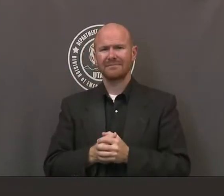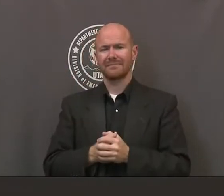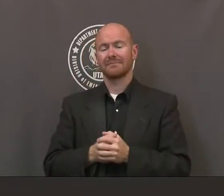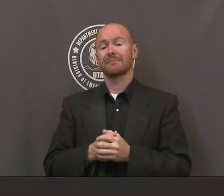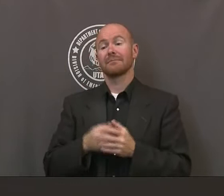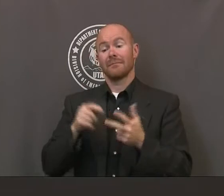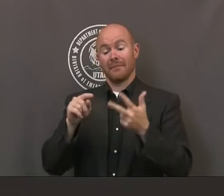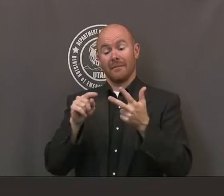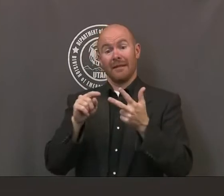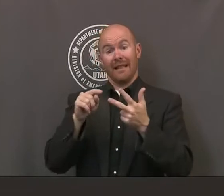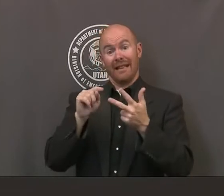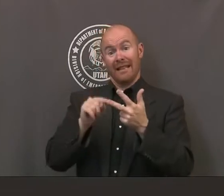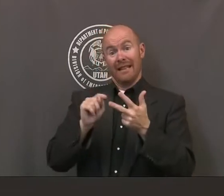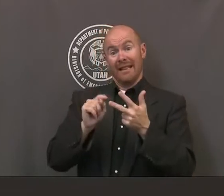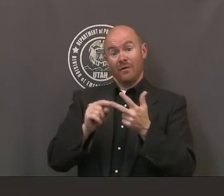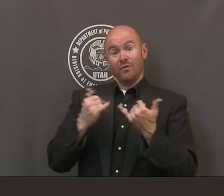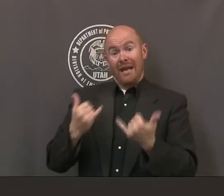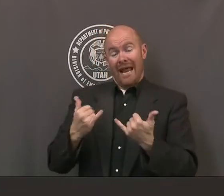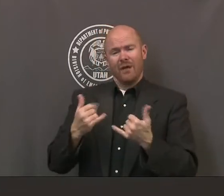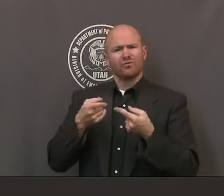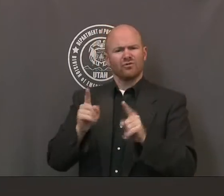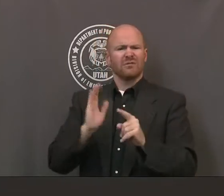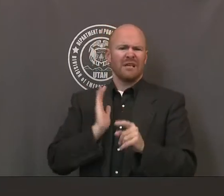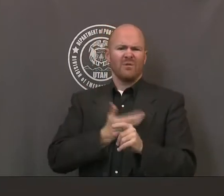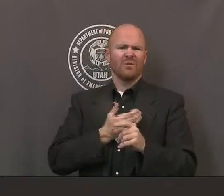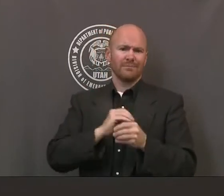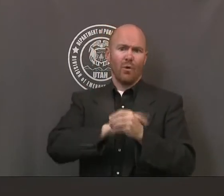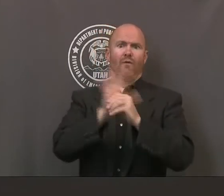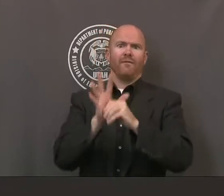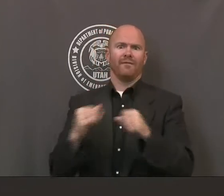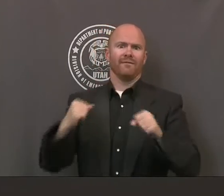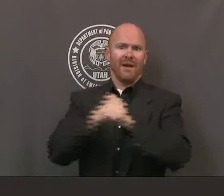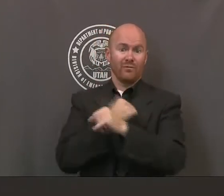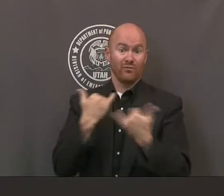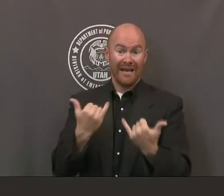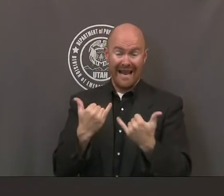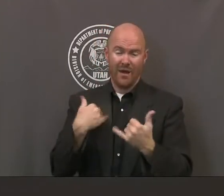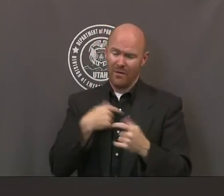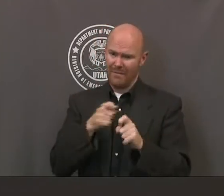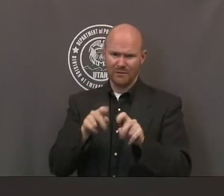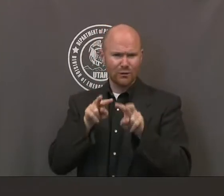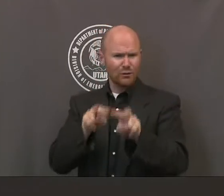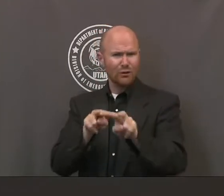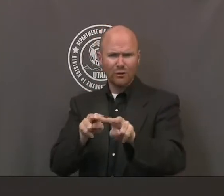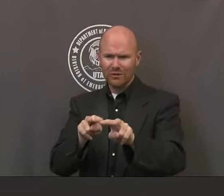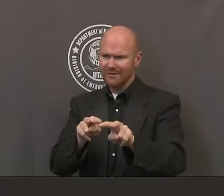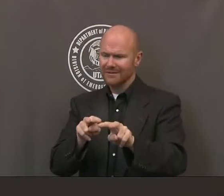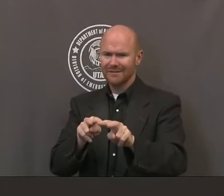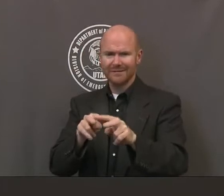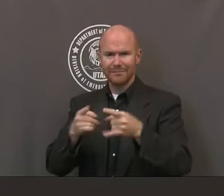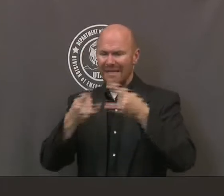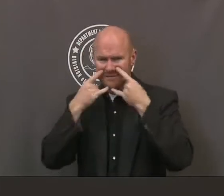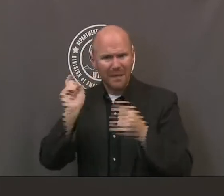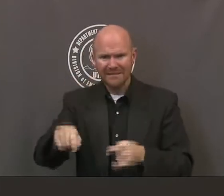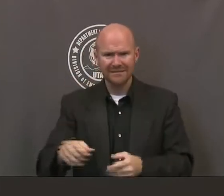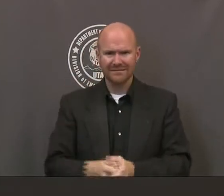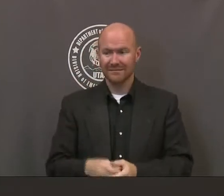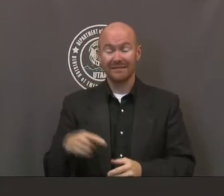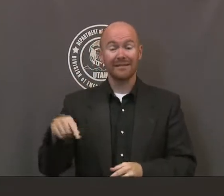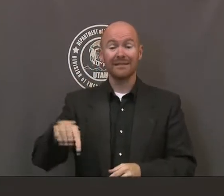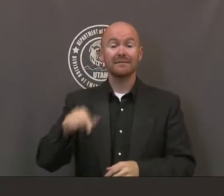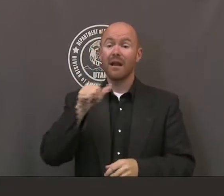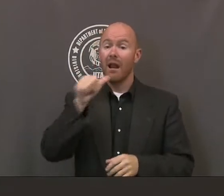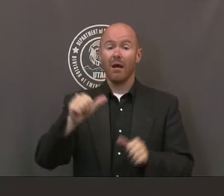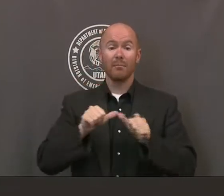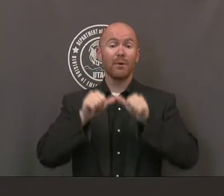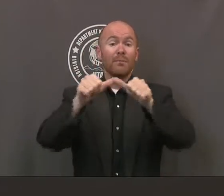because at this stage of the pandemic, we just still have to approach it this way. It's not permanent, but for now, this is where